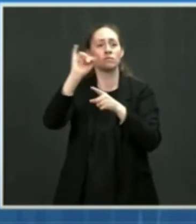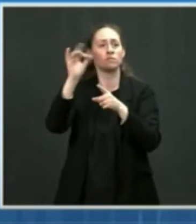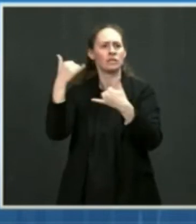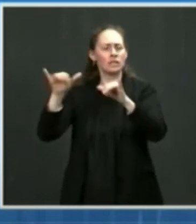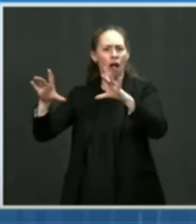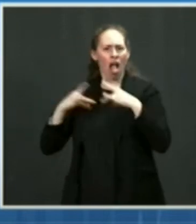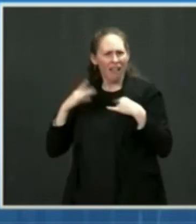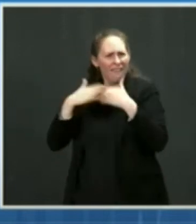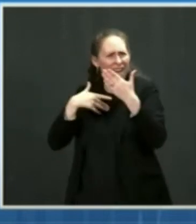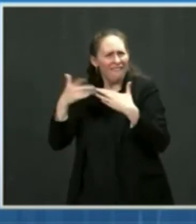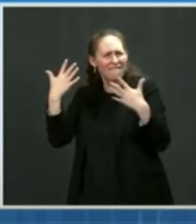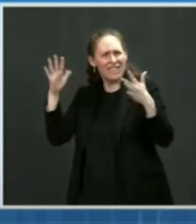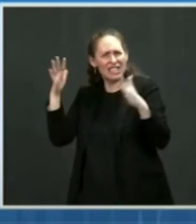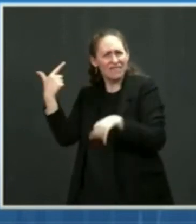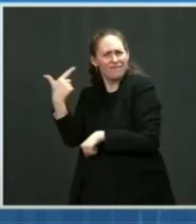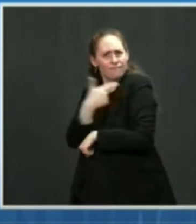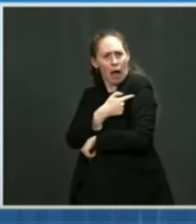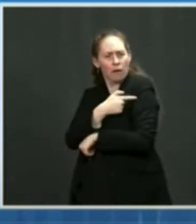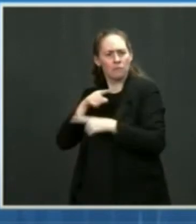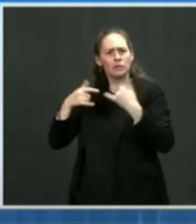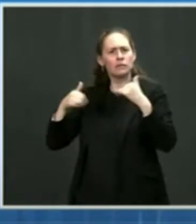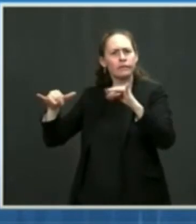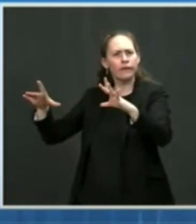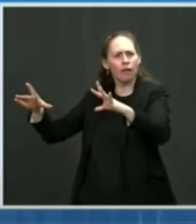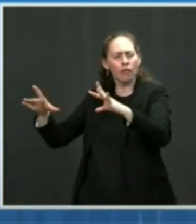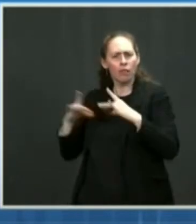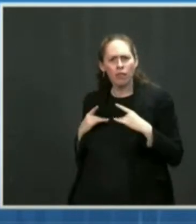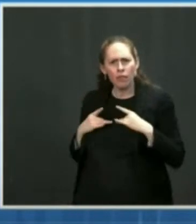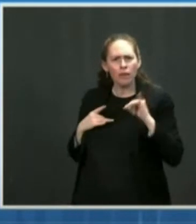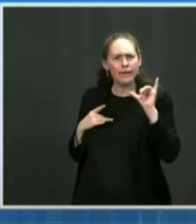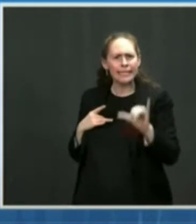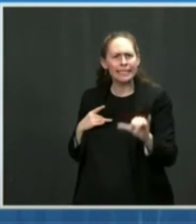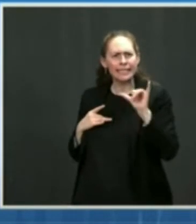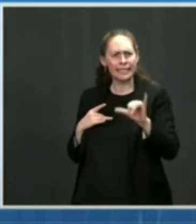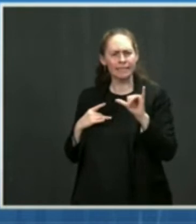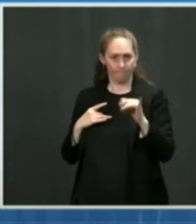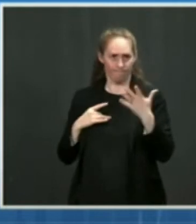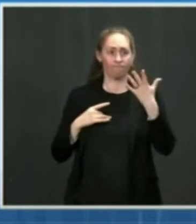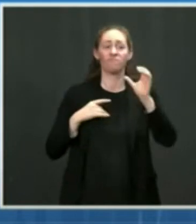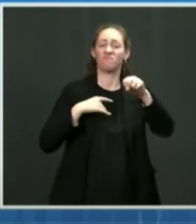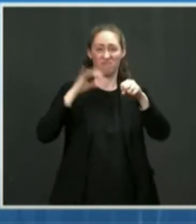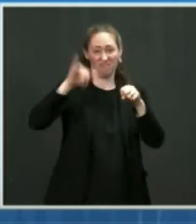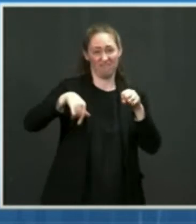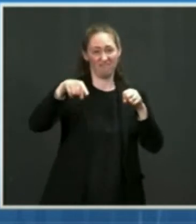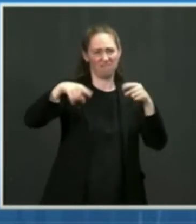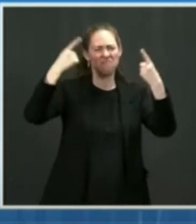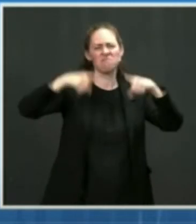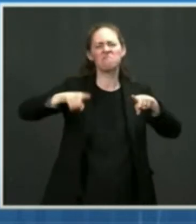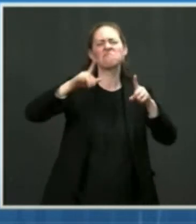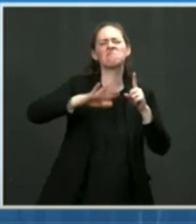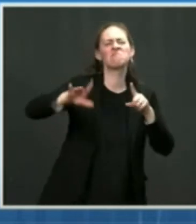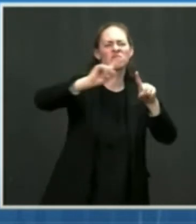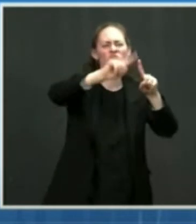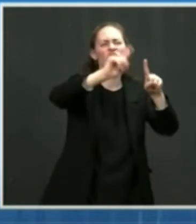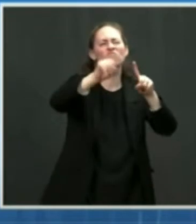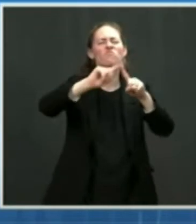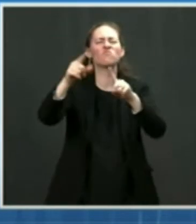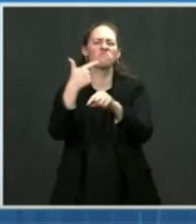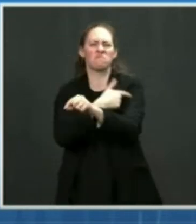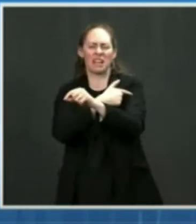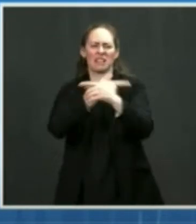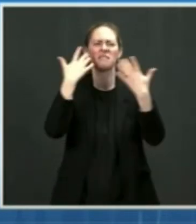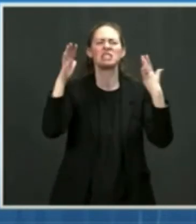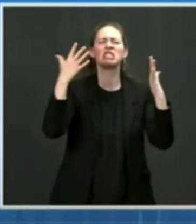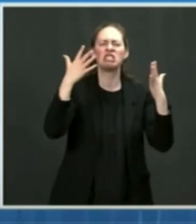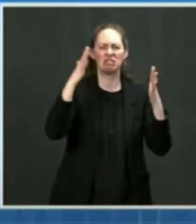being vaccinated against it. We see this with all vaccines in clinical trials, and in the real world, no